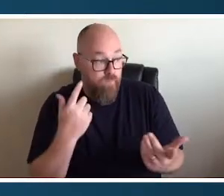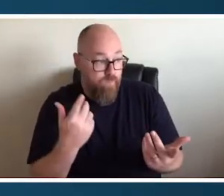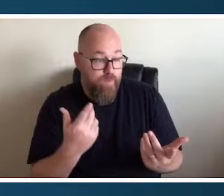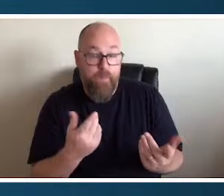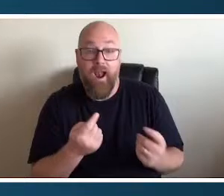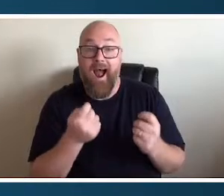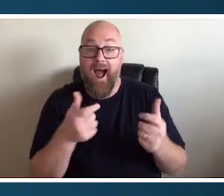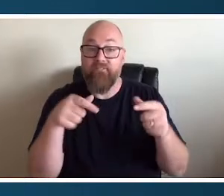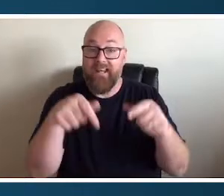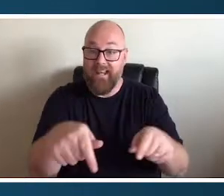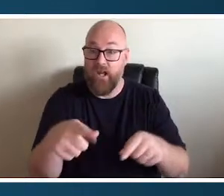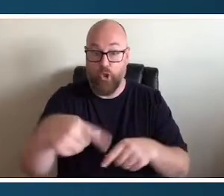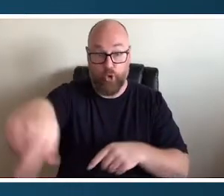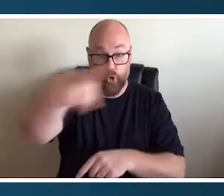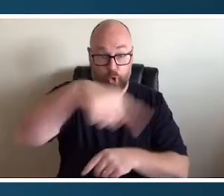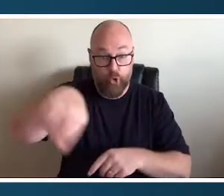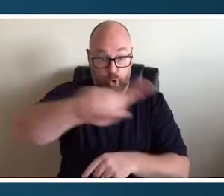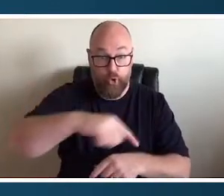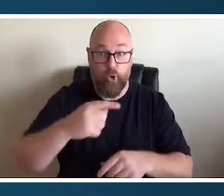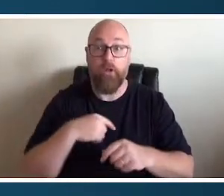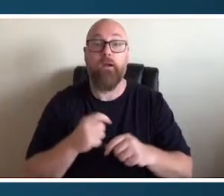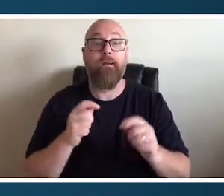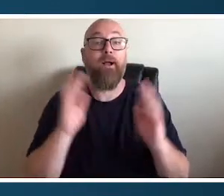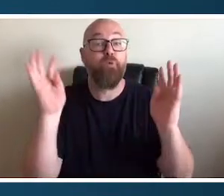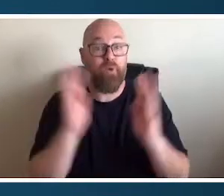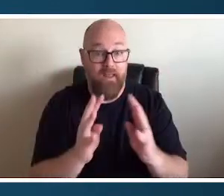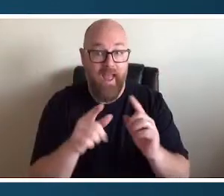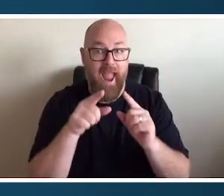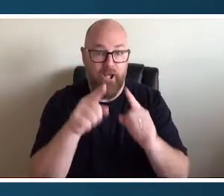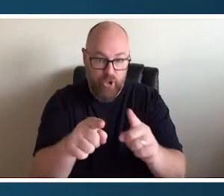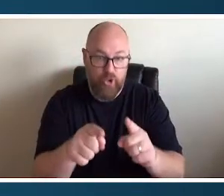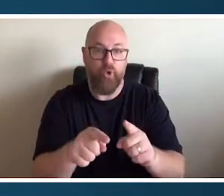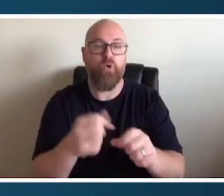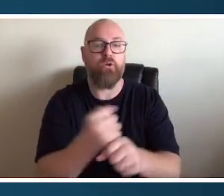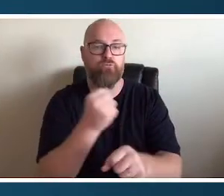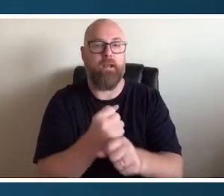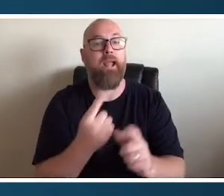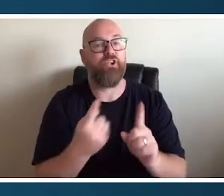get together and you propel change with the communities that you serve.